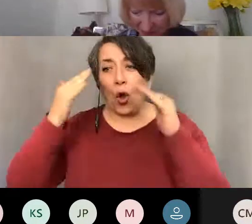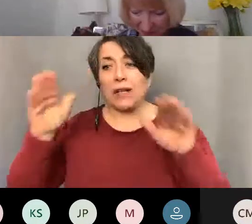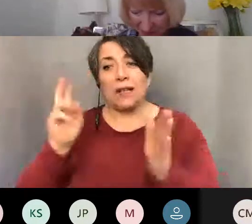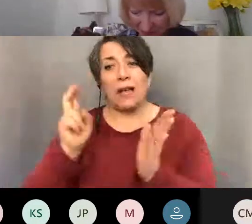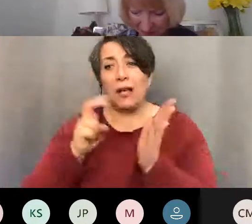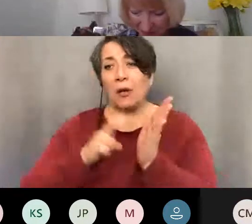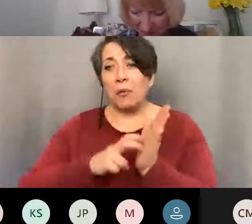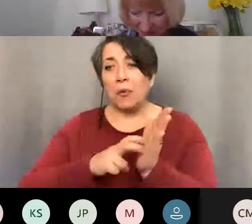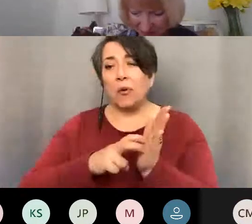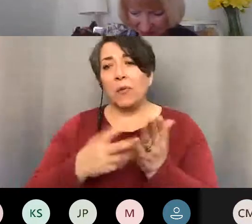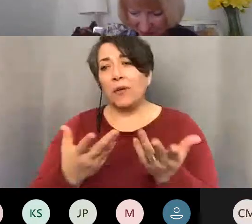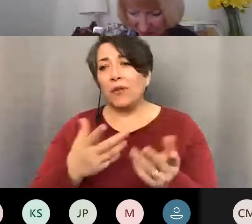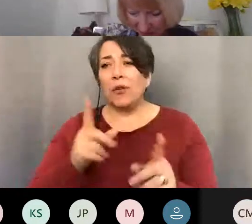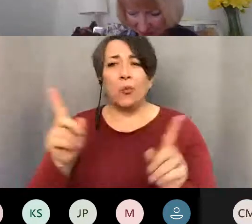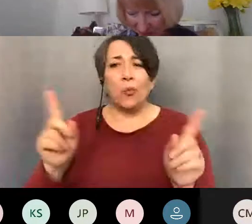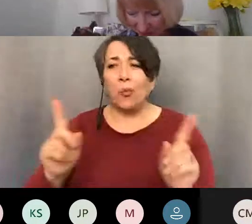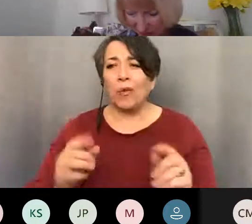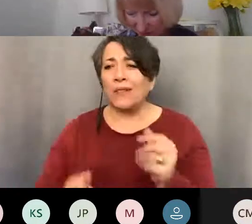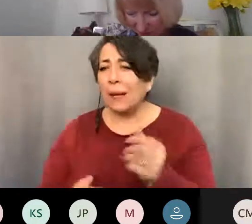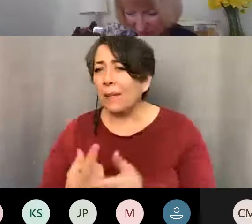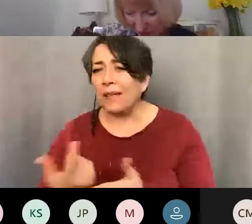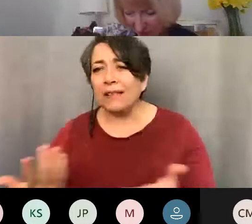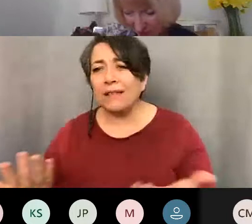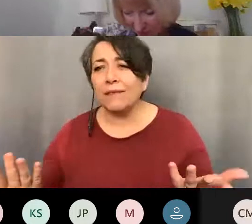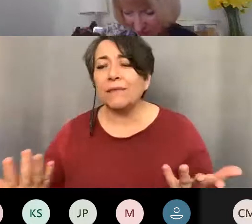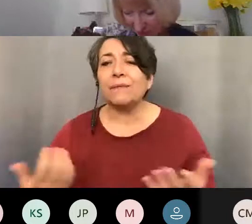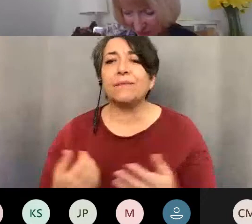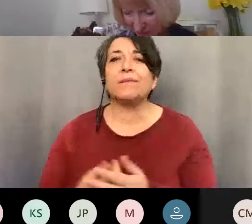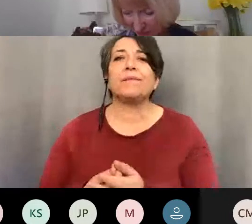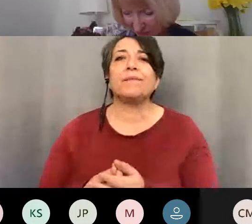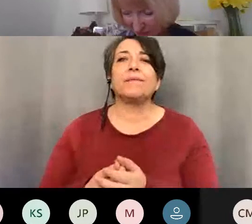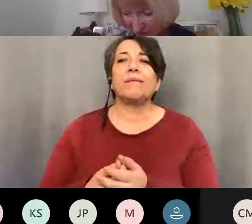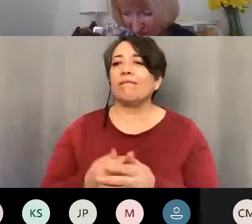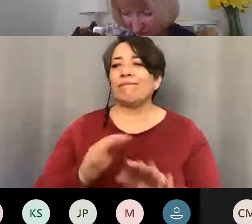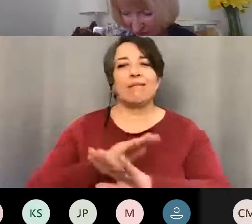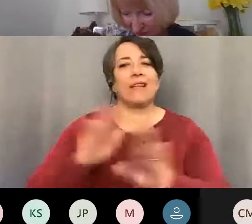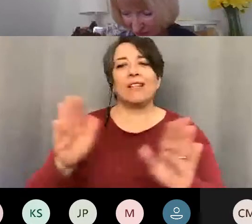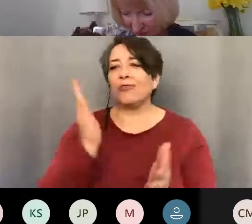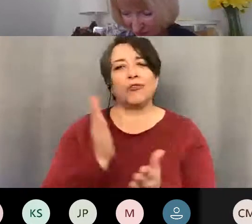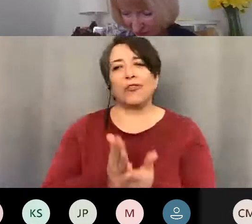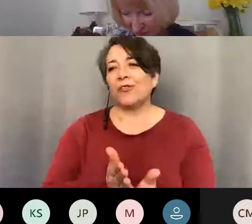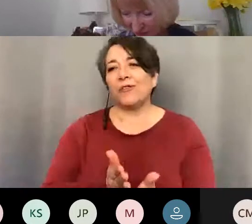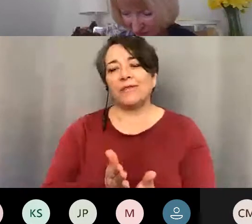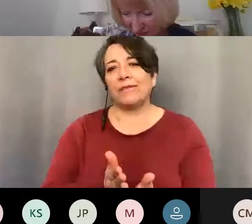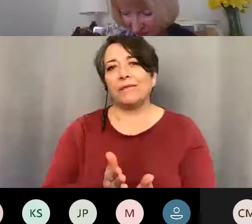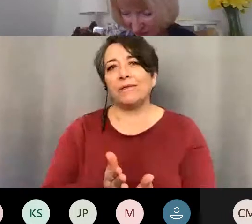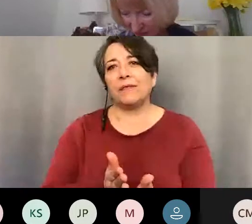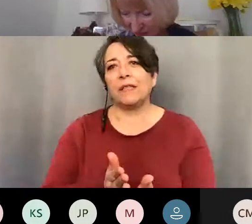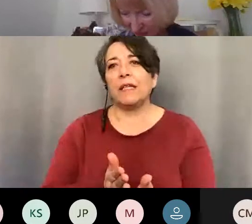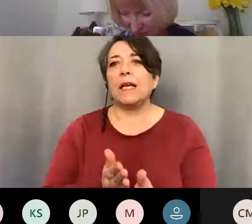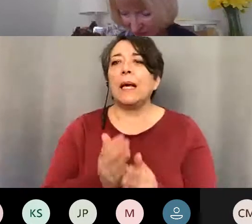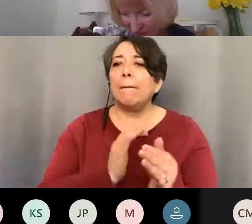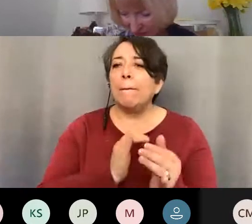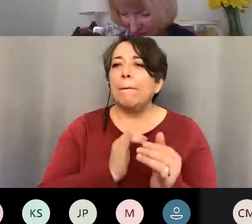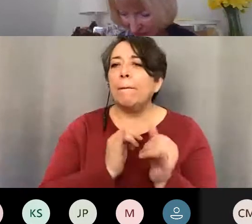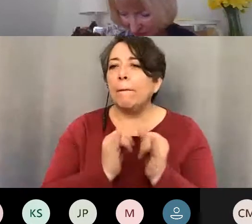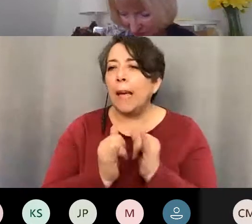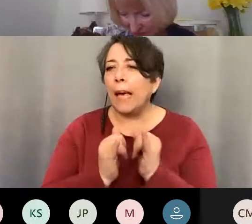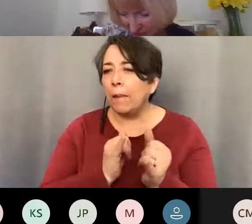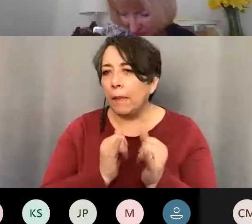So I can come back in on that. That's absolutely not the case. What we might have is a little bit less